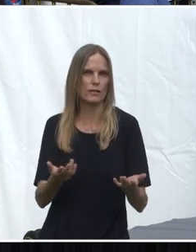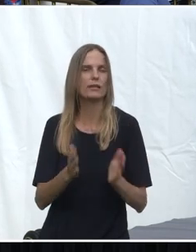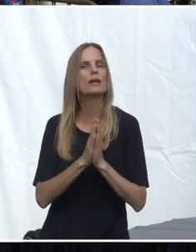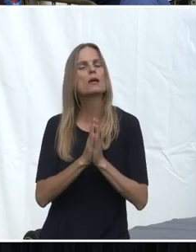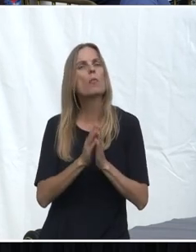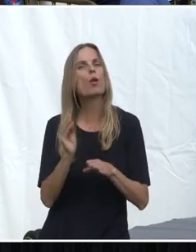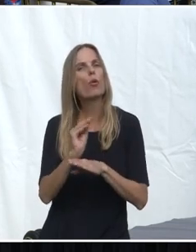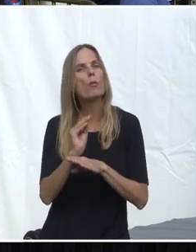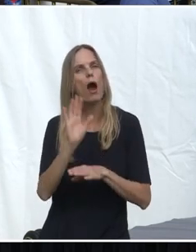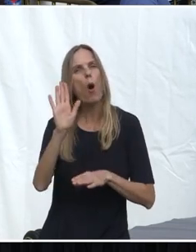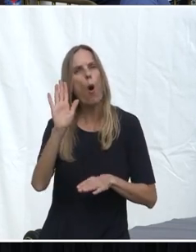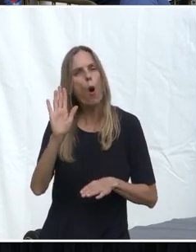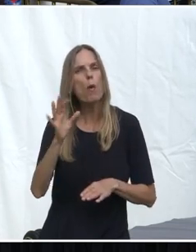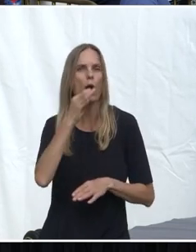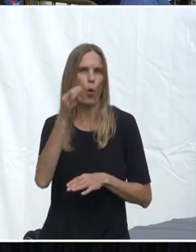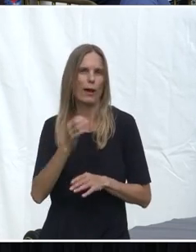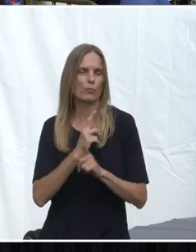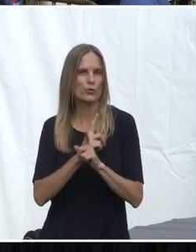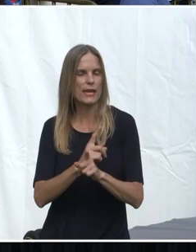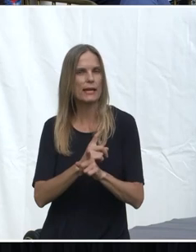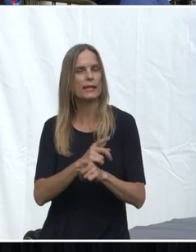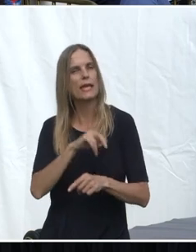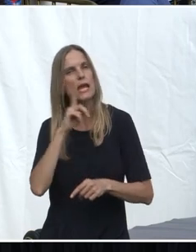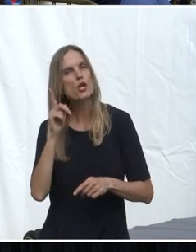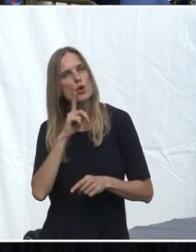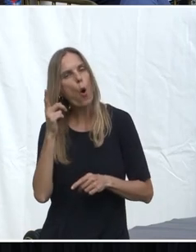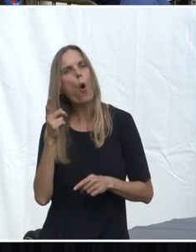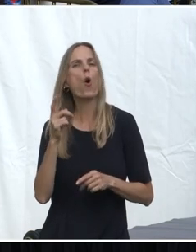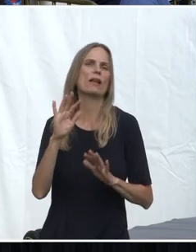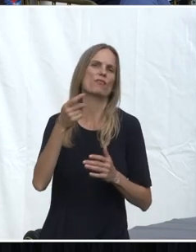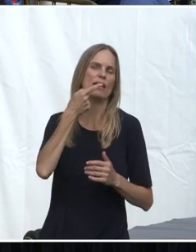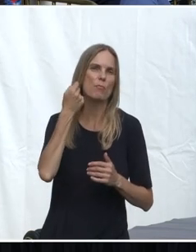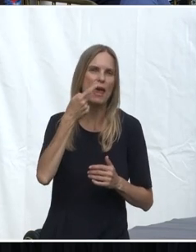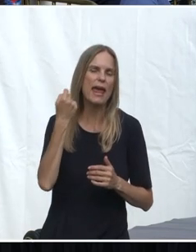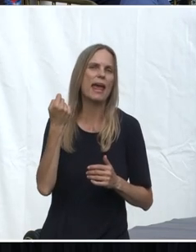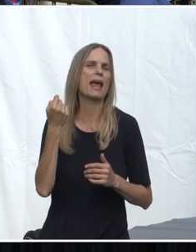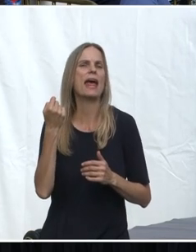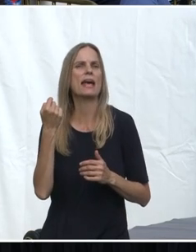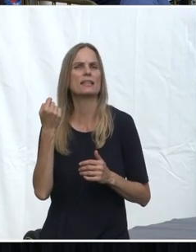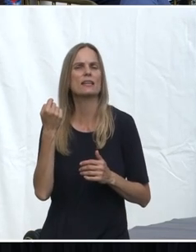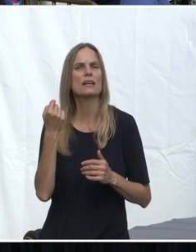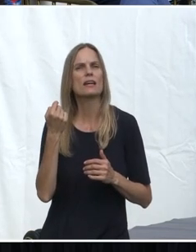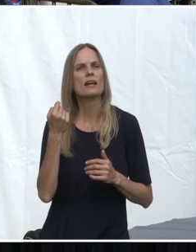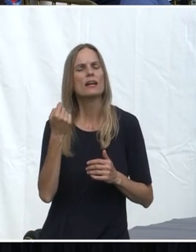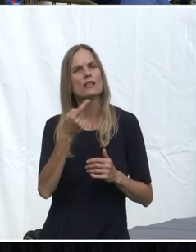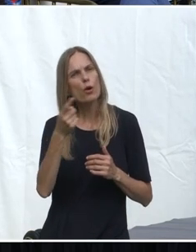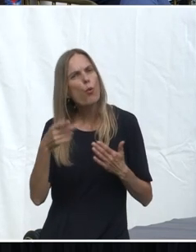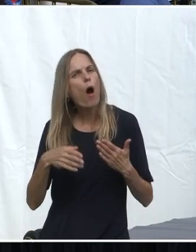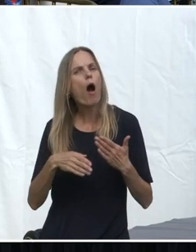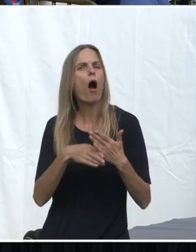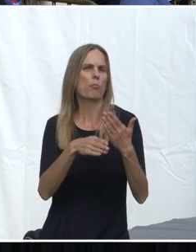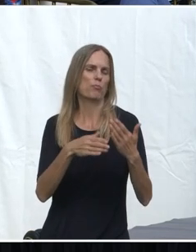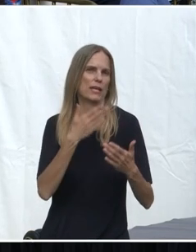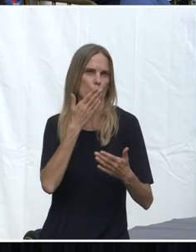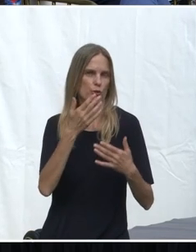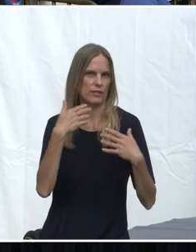how youngsters, how men are coming or calling or writing, or how they're asking for help, and